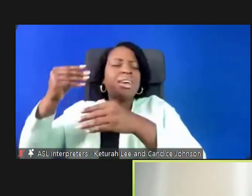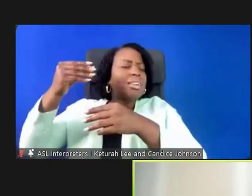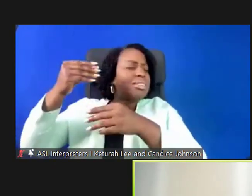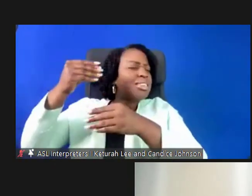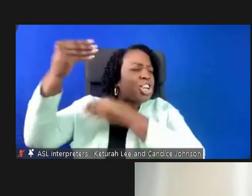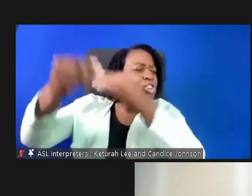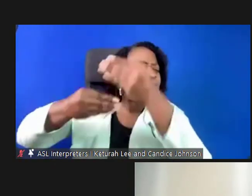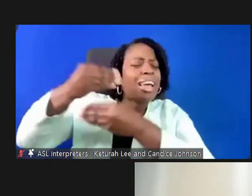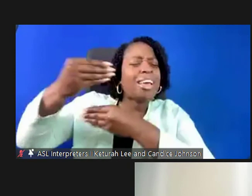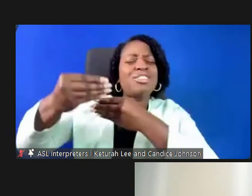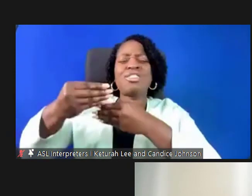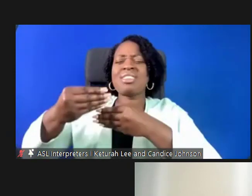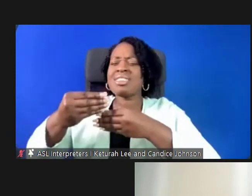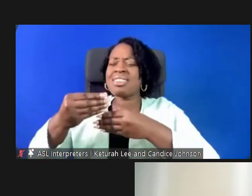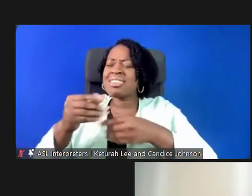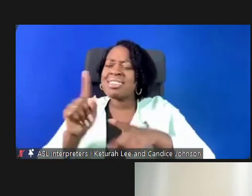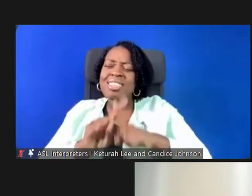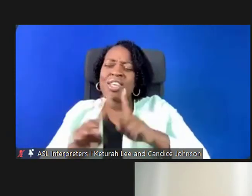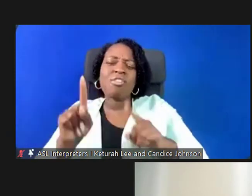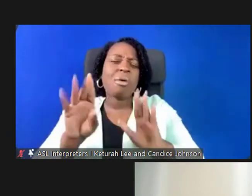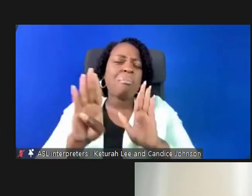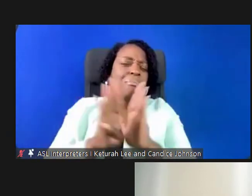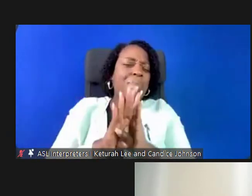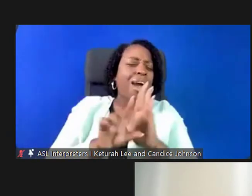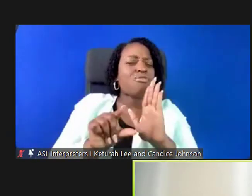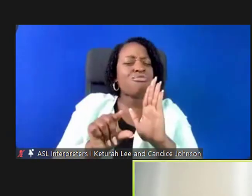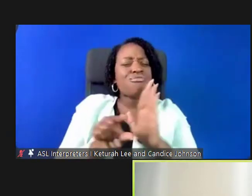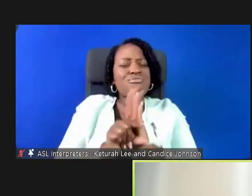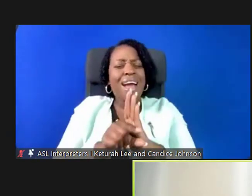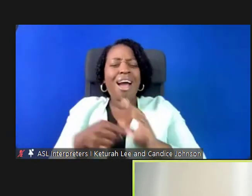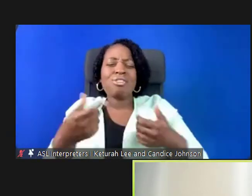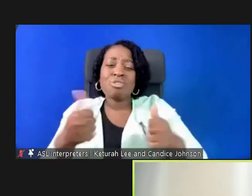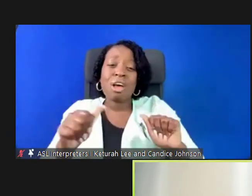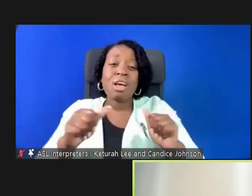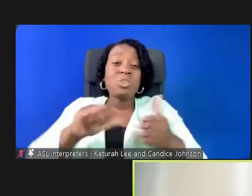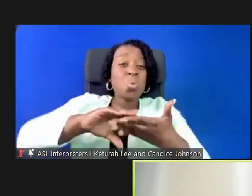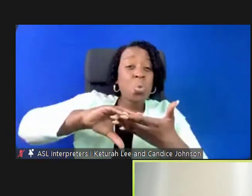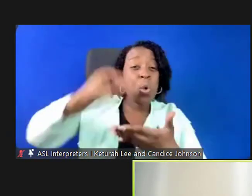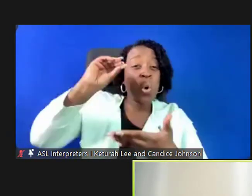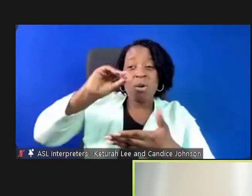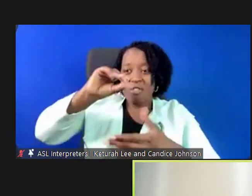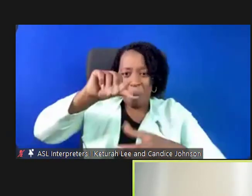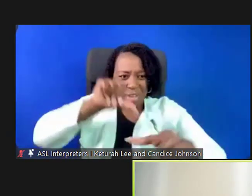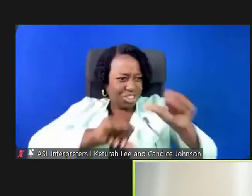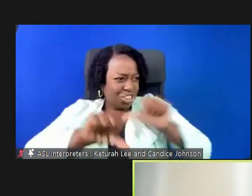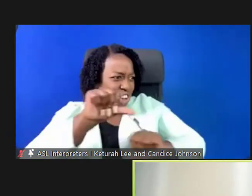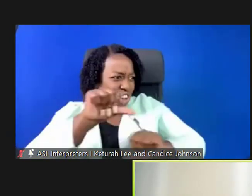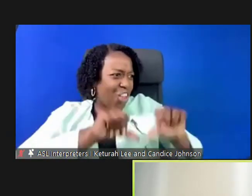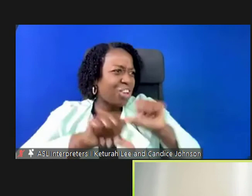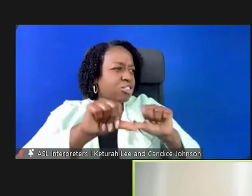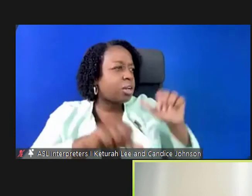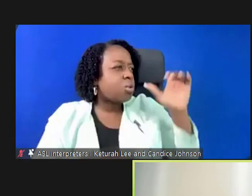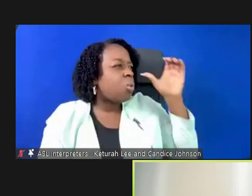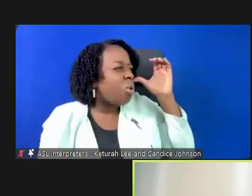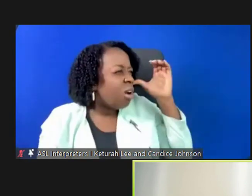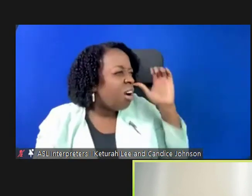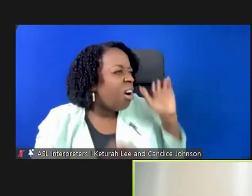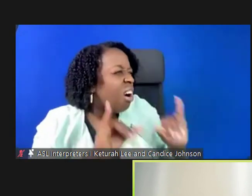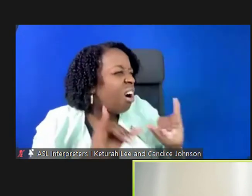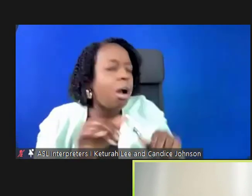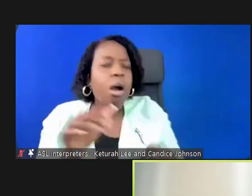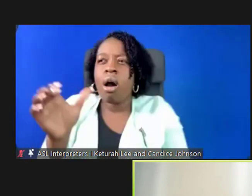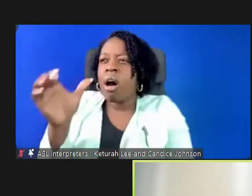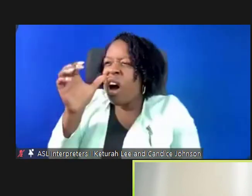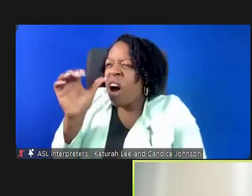life are seeking out each other to learn from each other and to feel a sense of